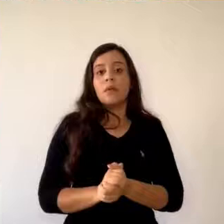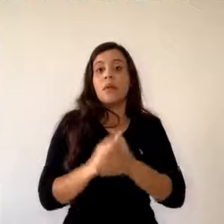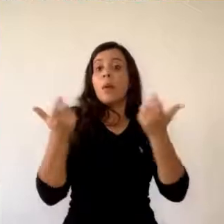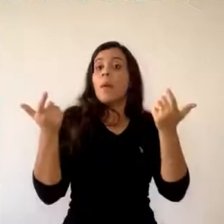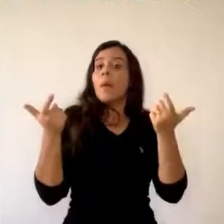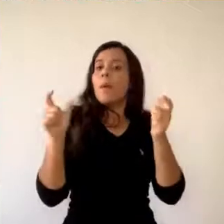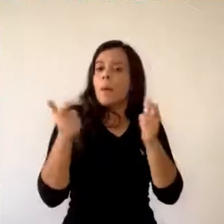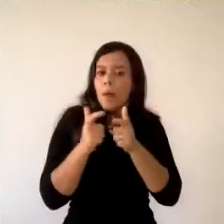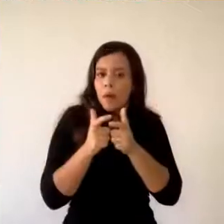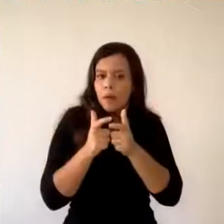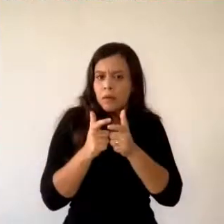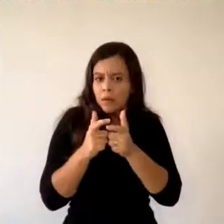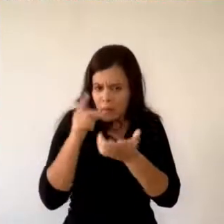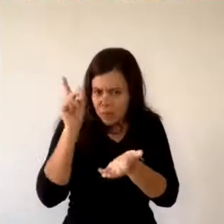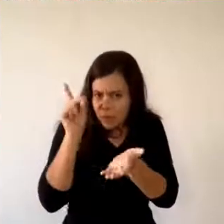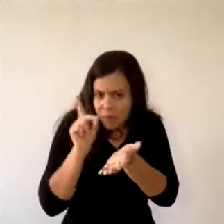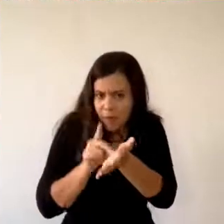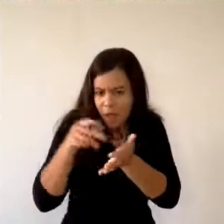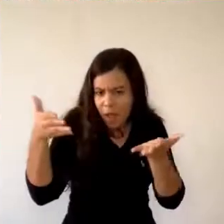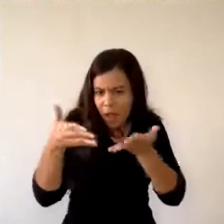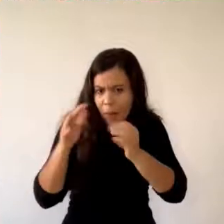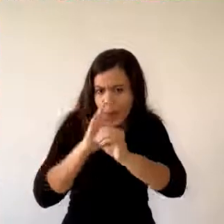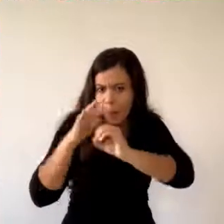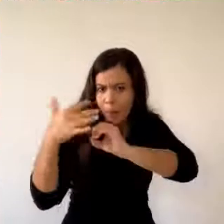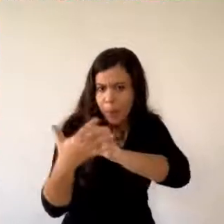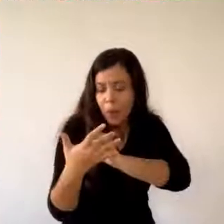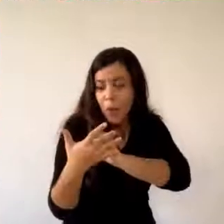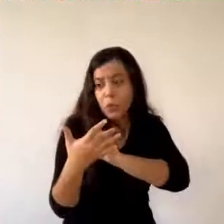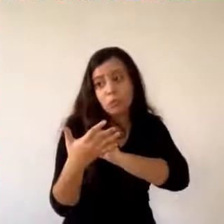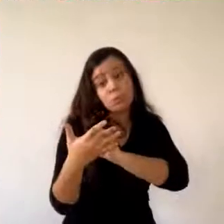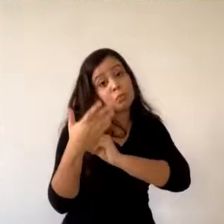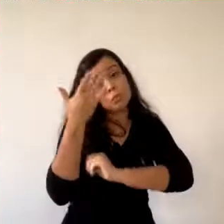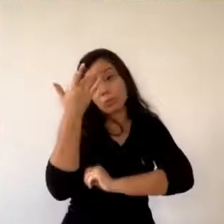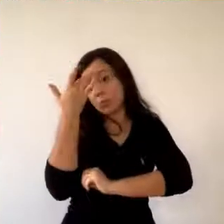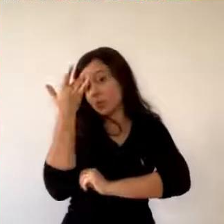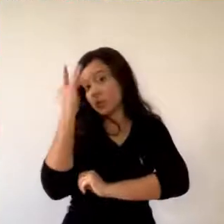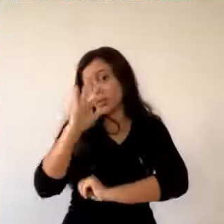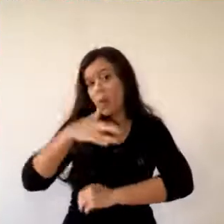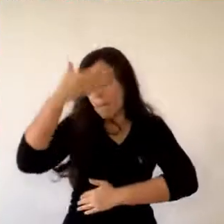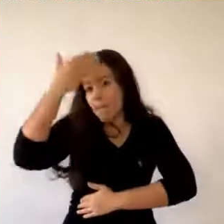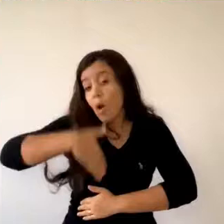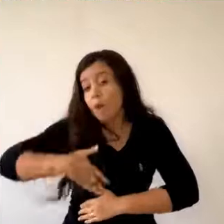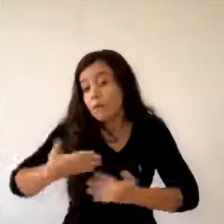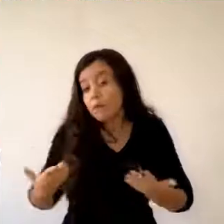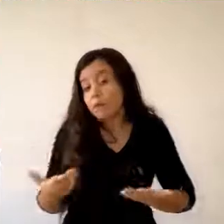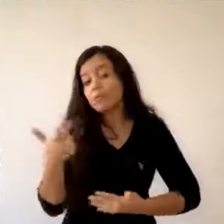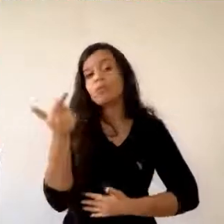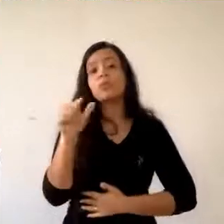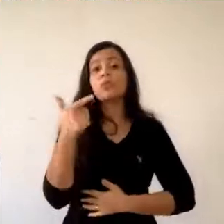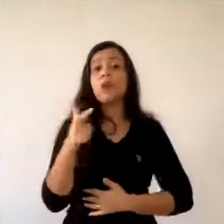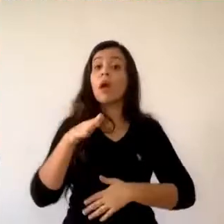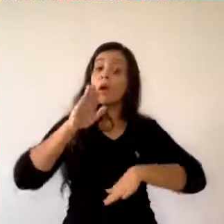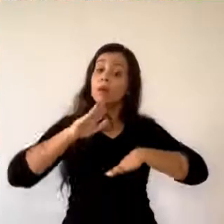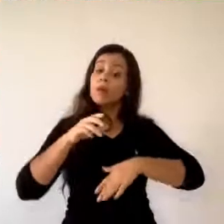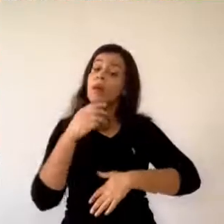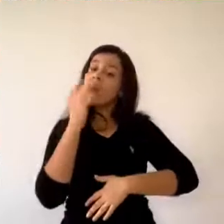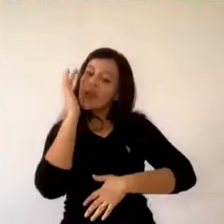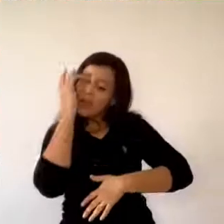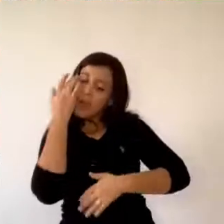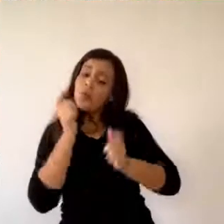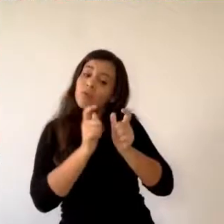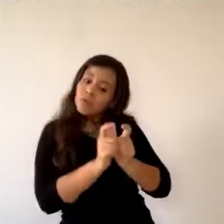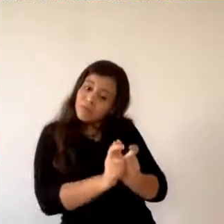Sexual violence has diminished. Has it diminished? I may not assert that, but probably it has increased as